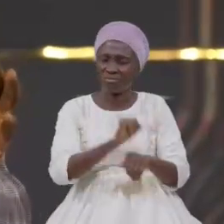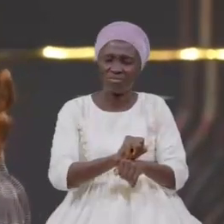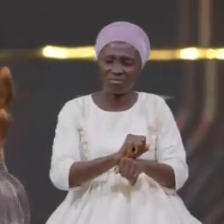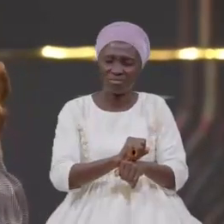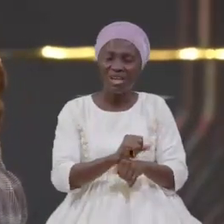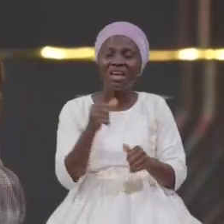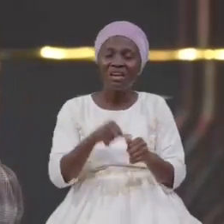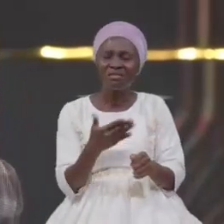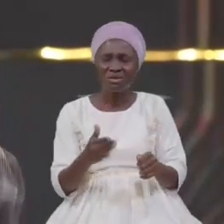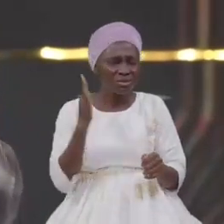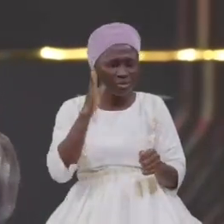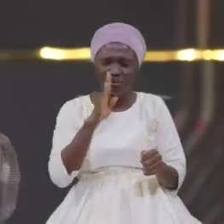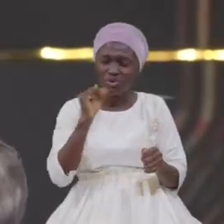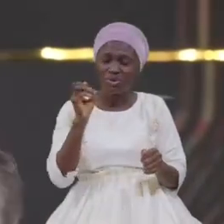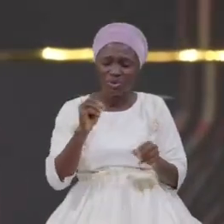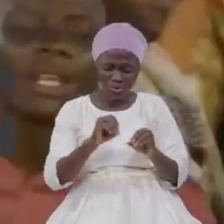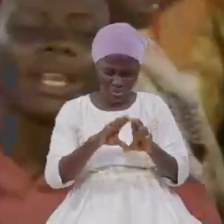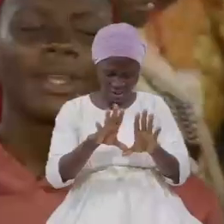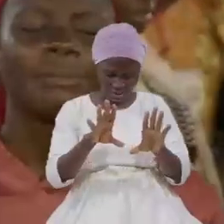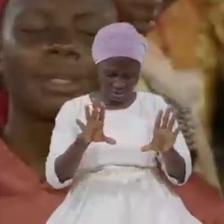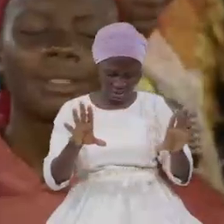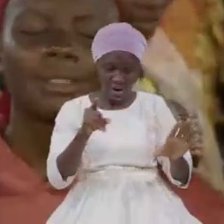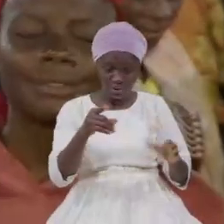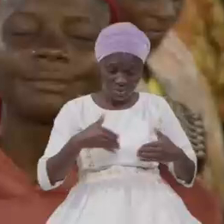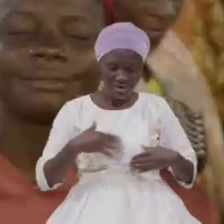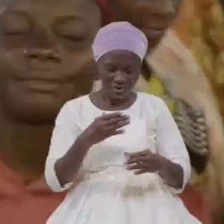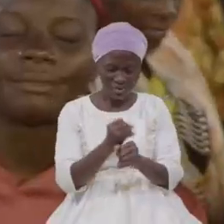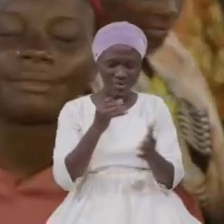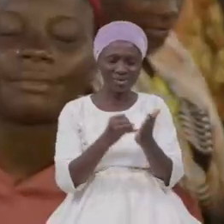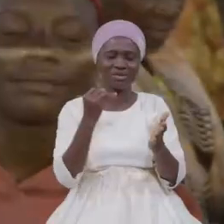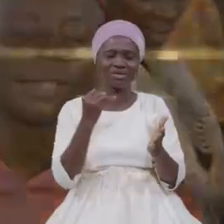clear, you got it. Thank you, Lord,